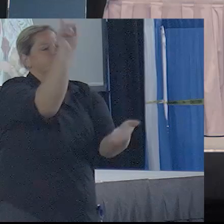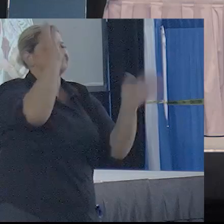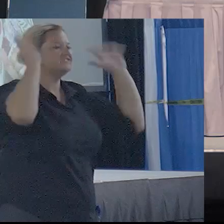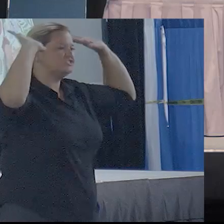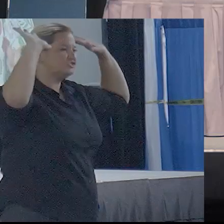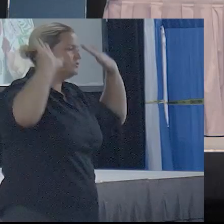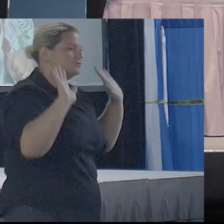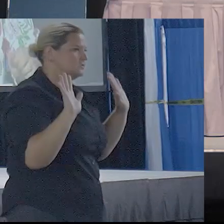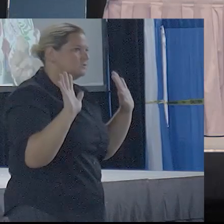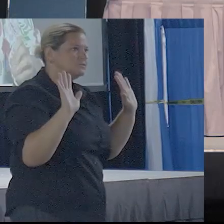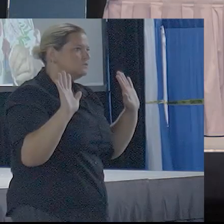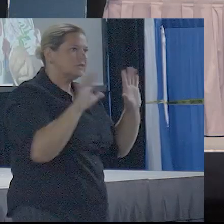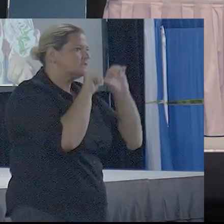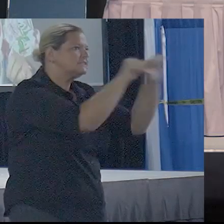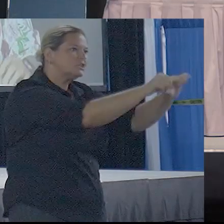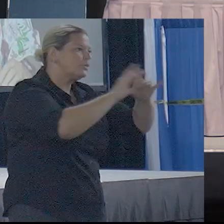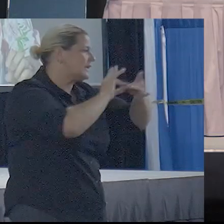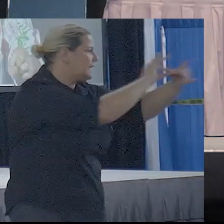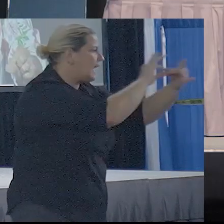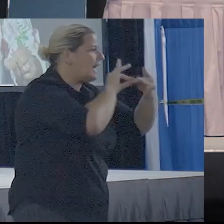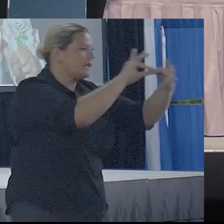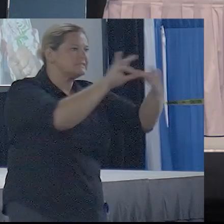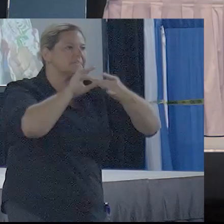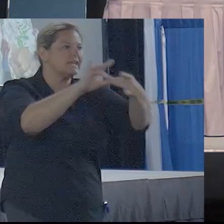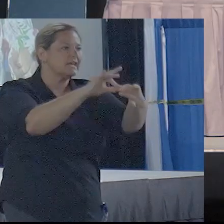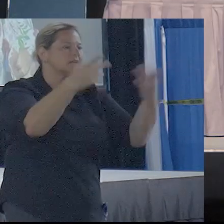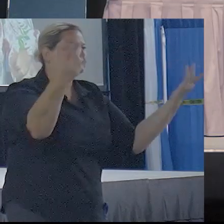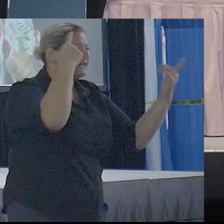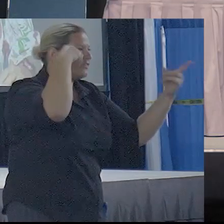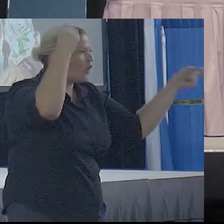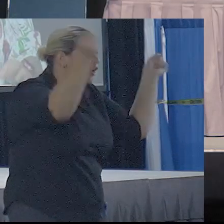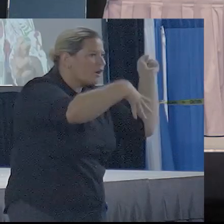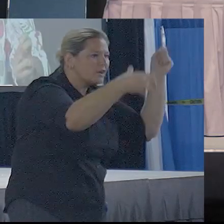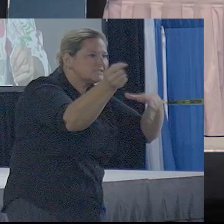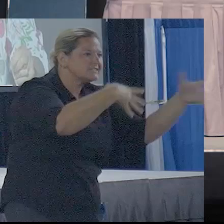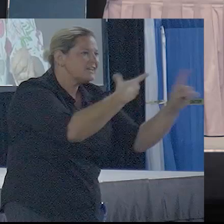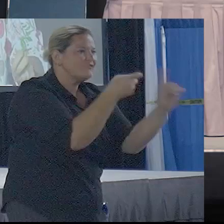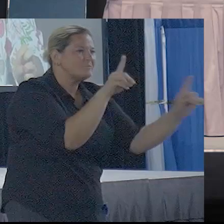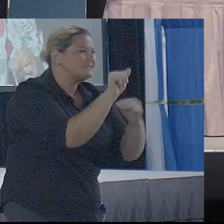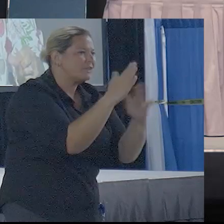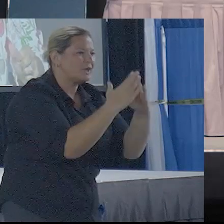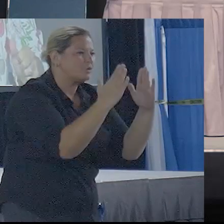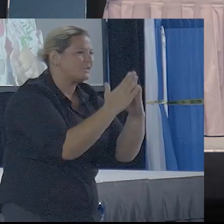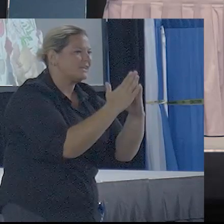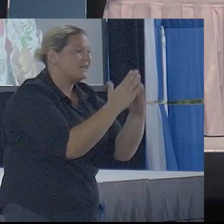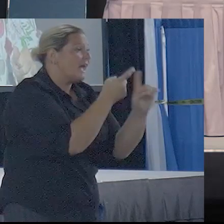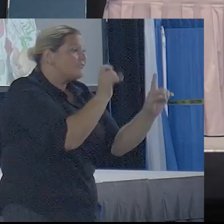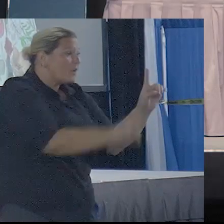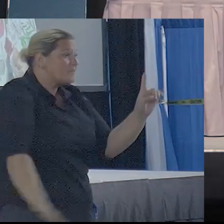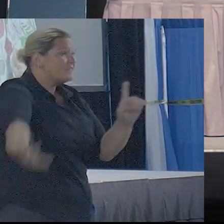genuinely connecting and hearing voices from the disability community. For the disability community,